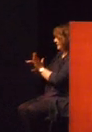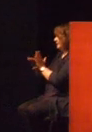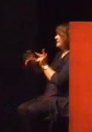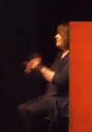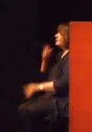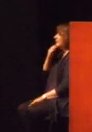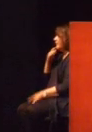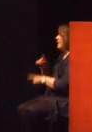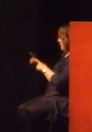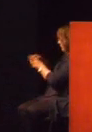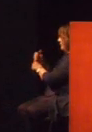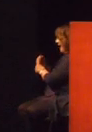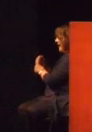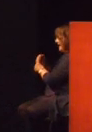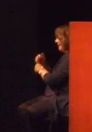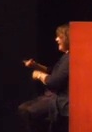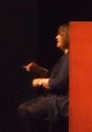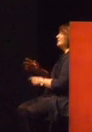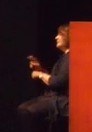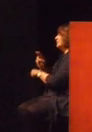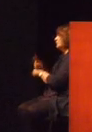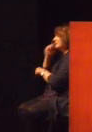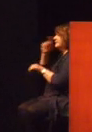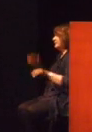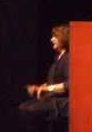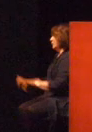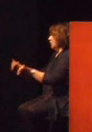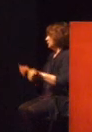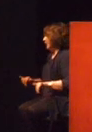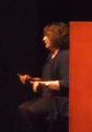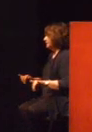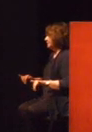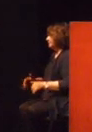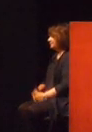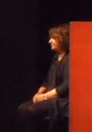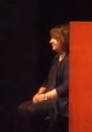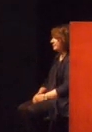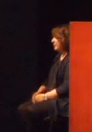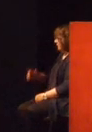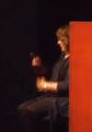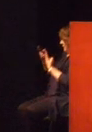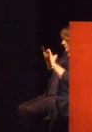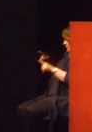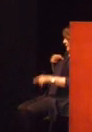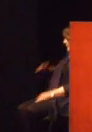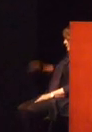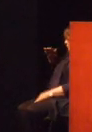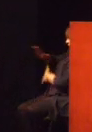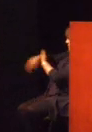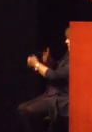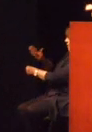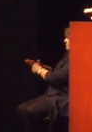or negative. And so we don't even realize how much we're taking in negative messages. But when I was growing up in that all-white